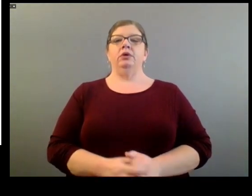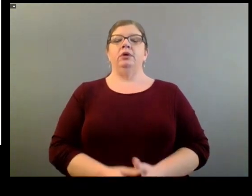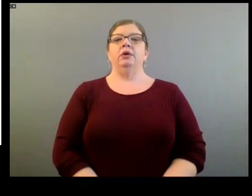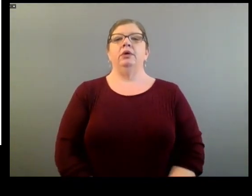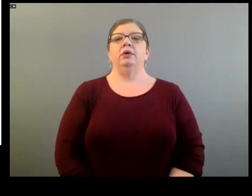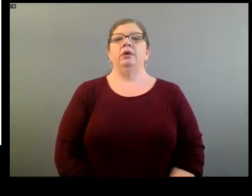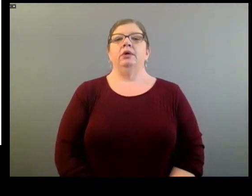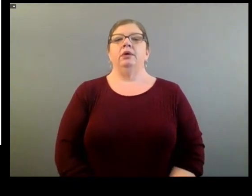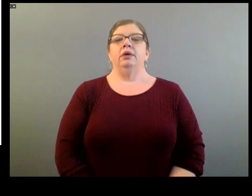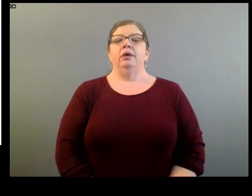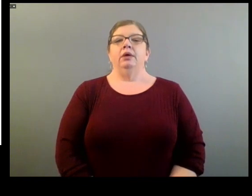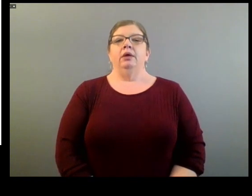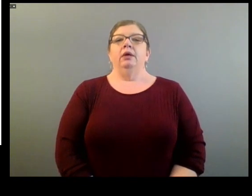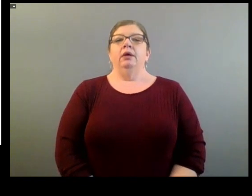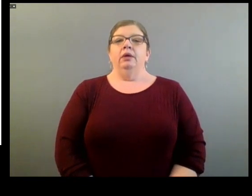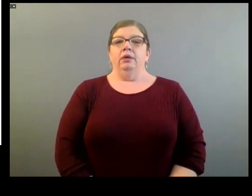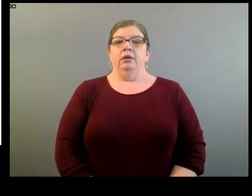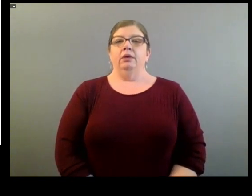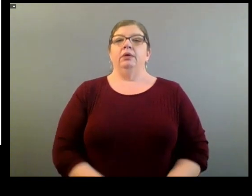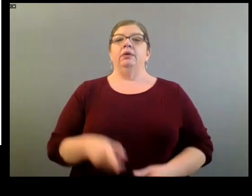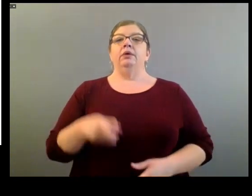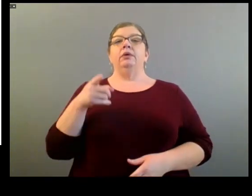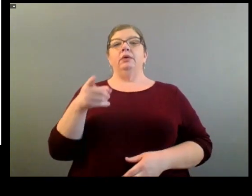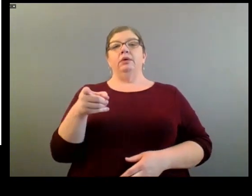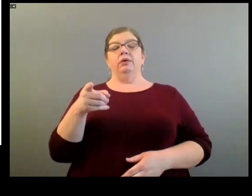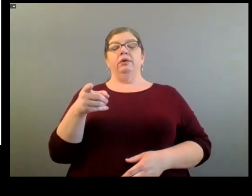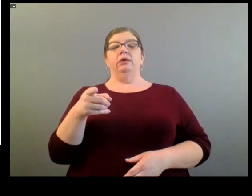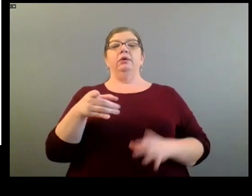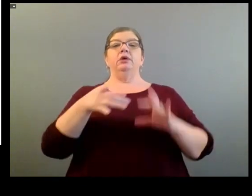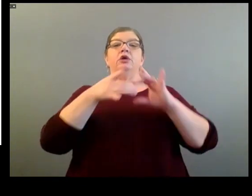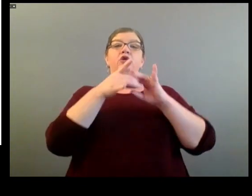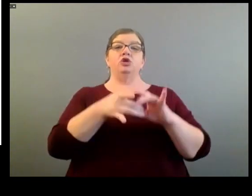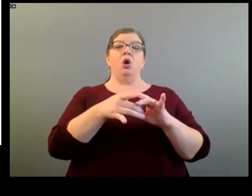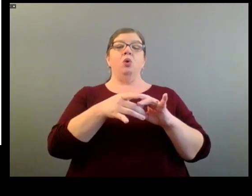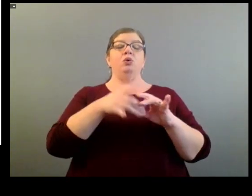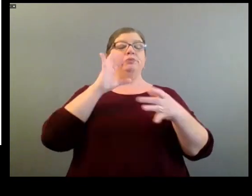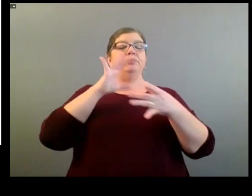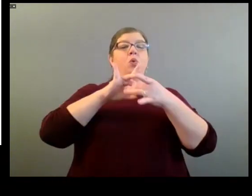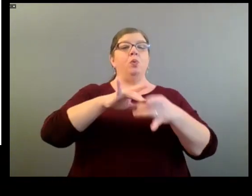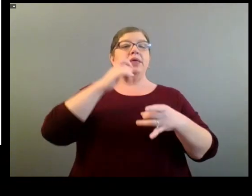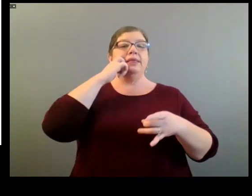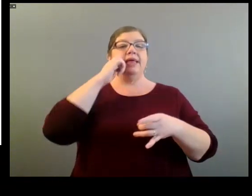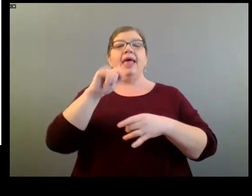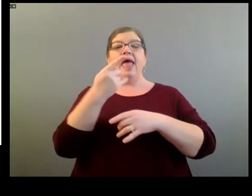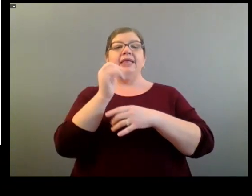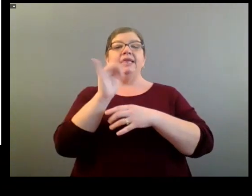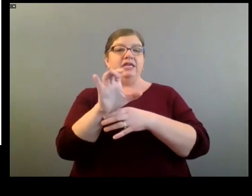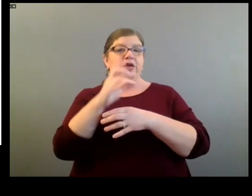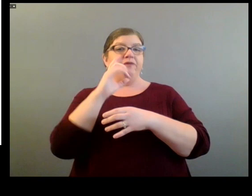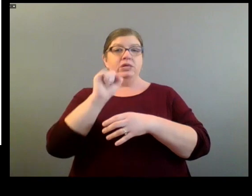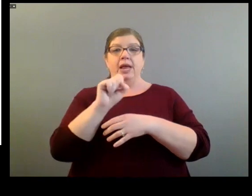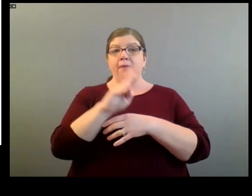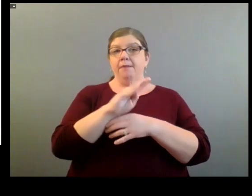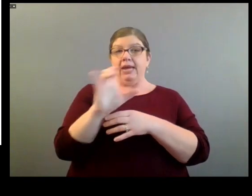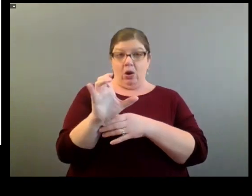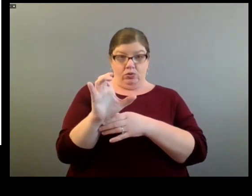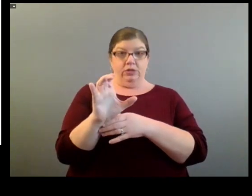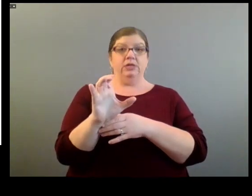The slide shows relative race and ethnicity proportions of Santa Barbara County's